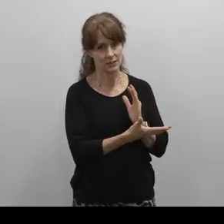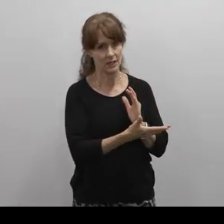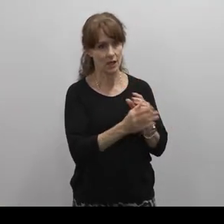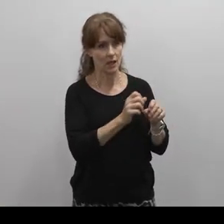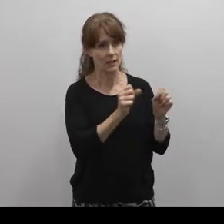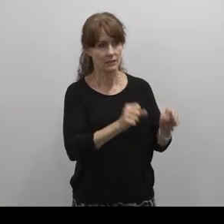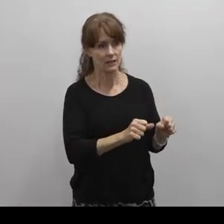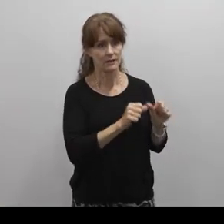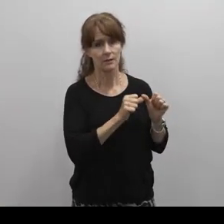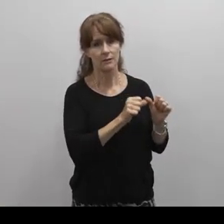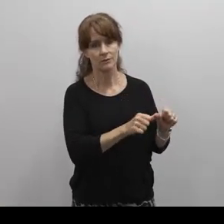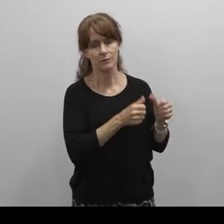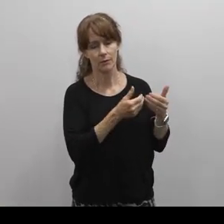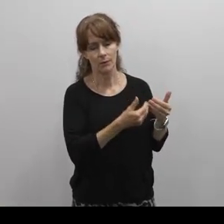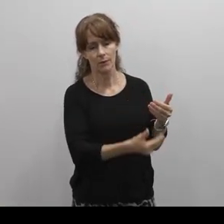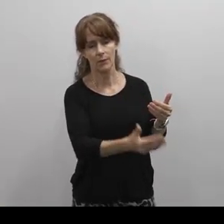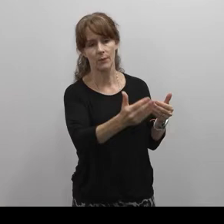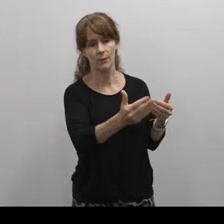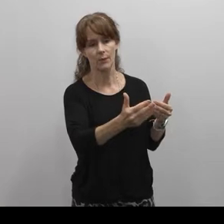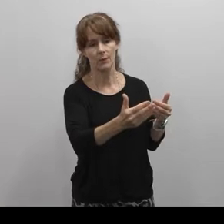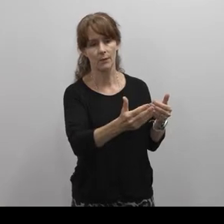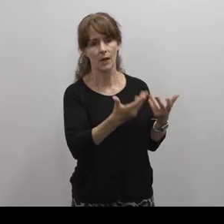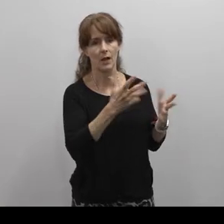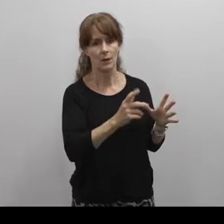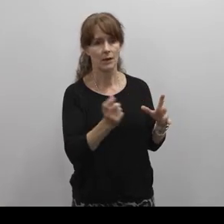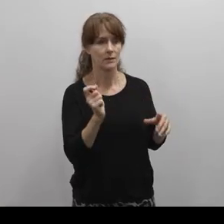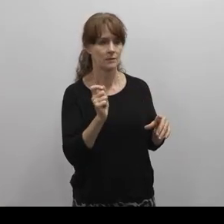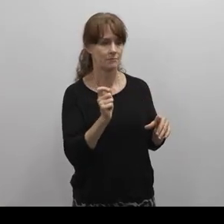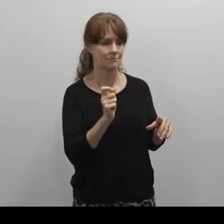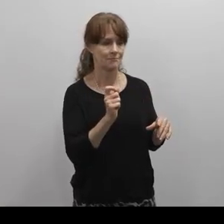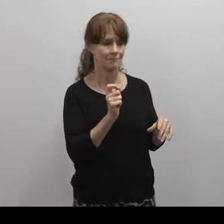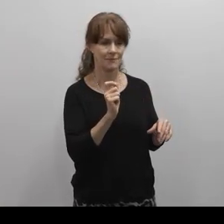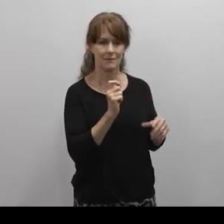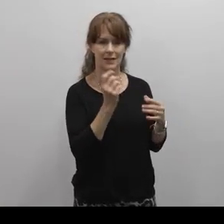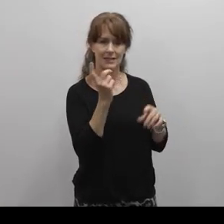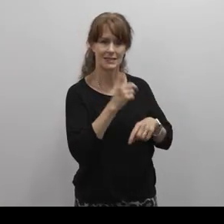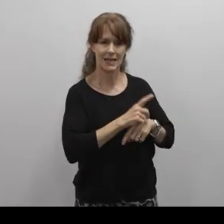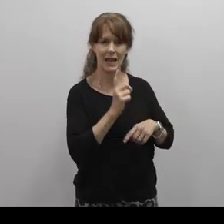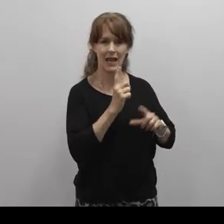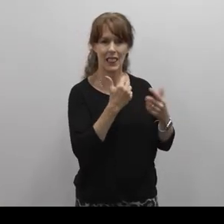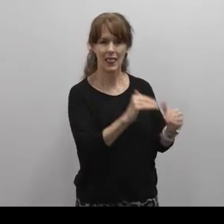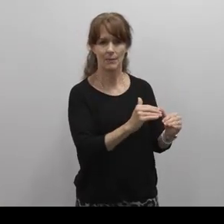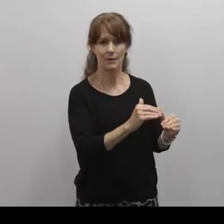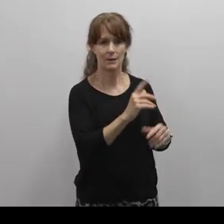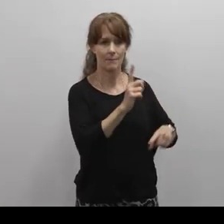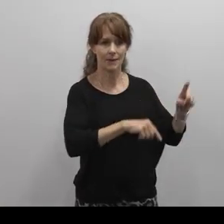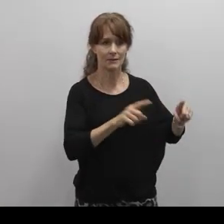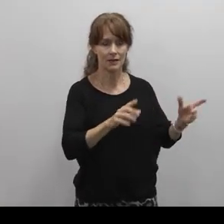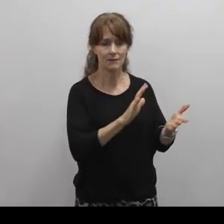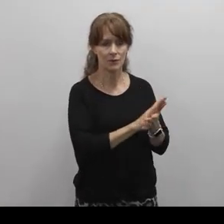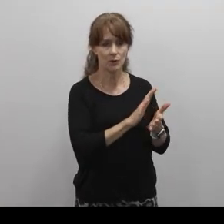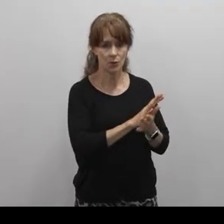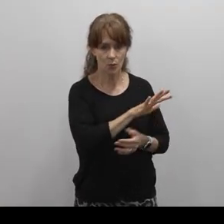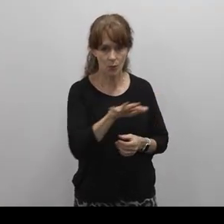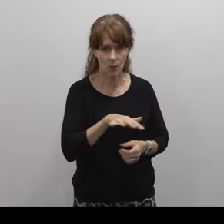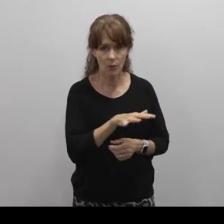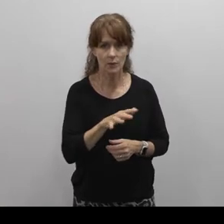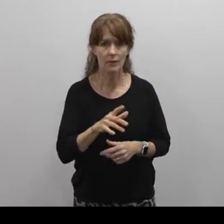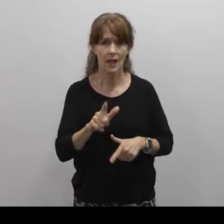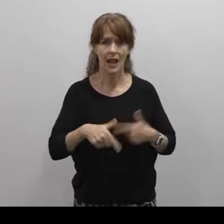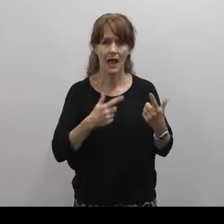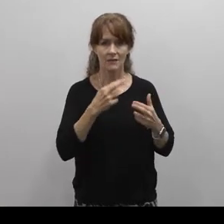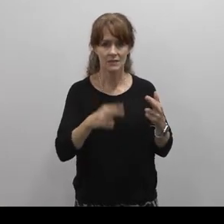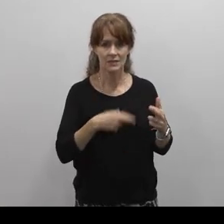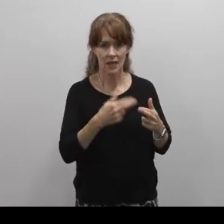systems live their life. I don't want to put a date range to that because those could differ based on the different school setting, the different life